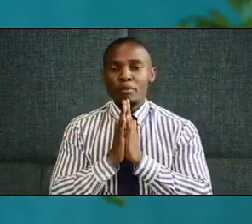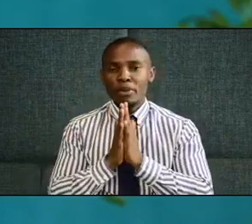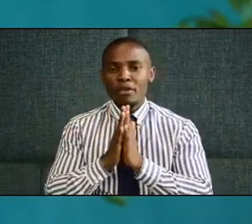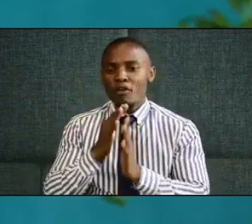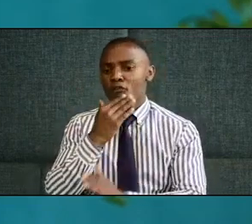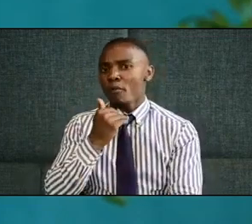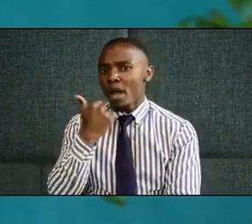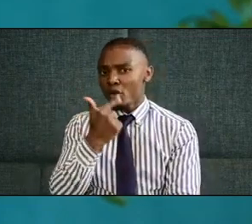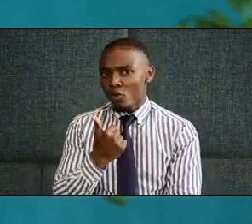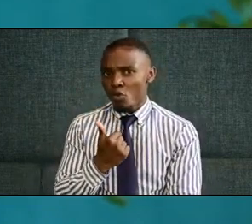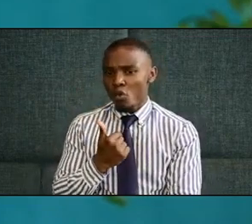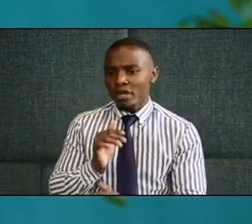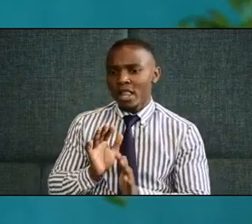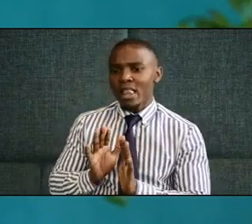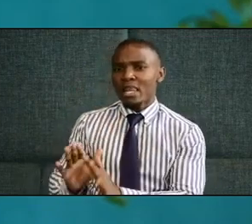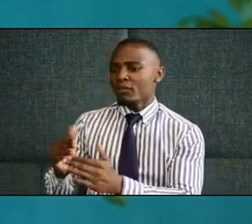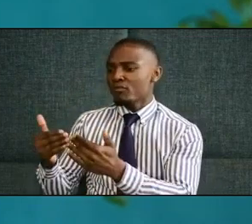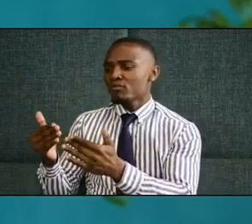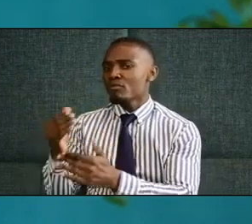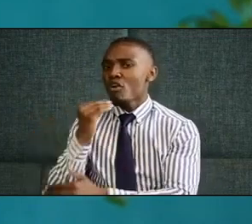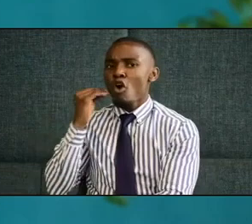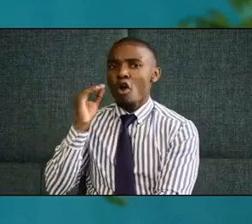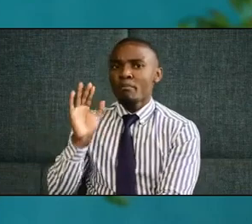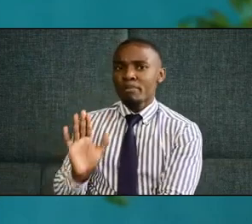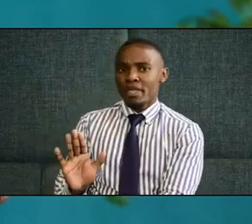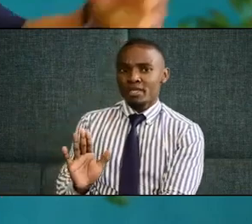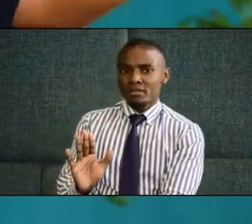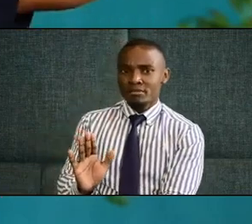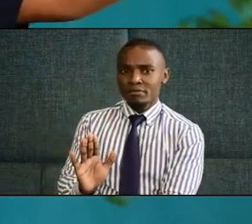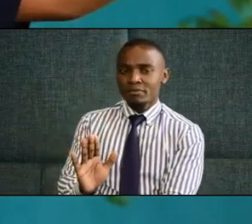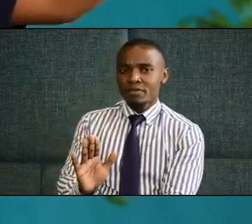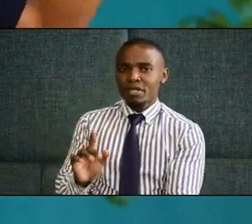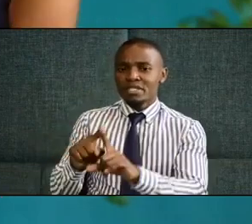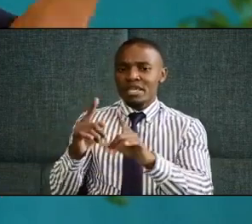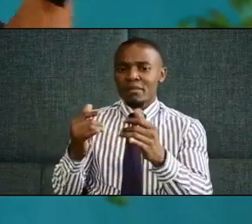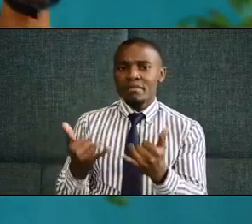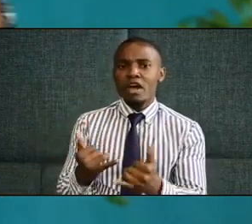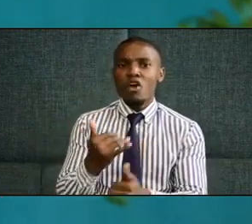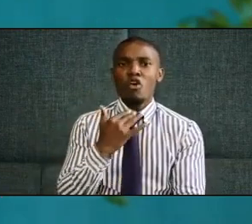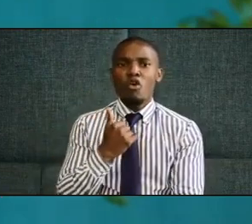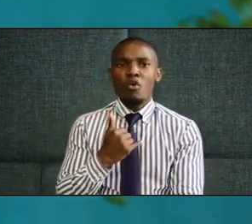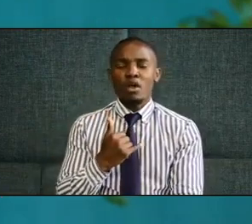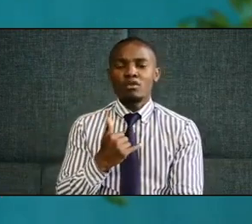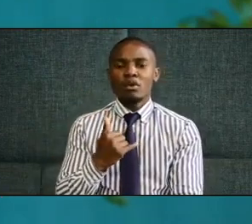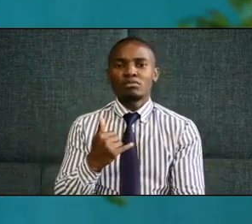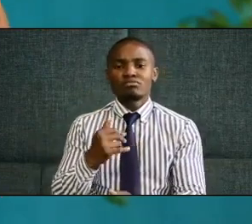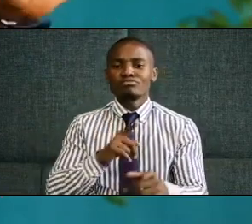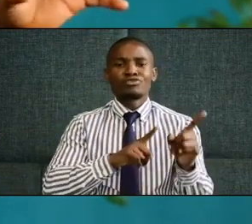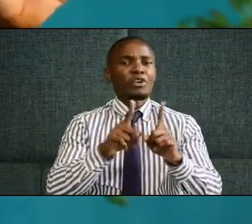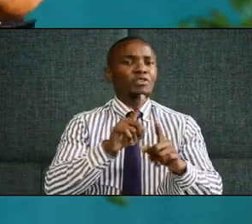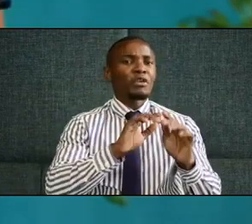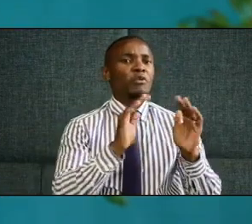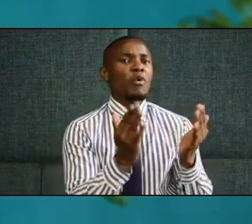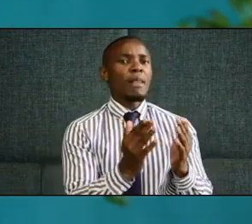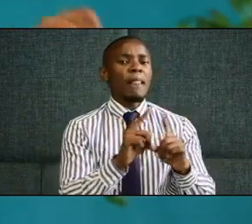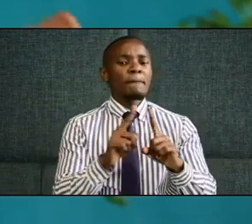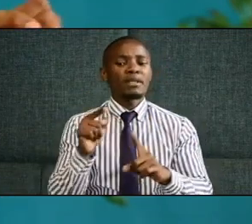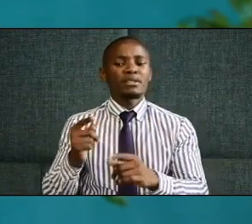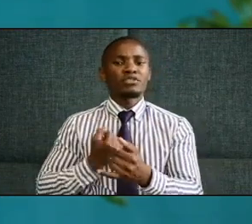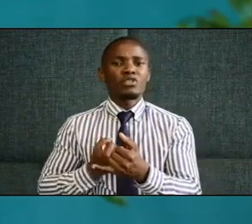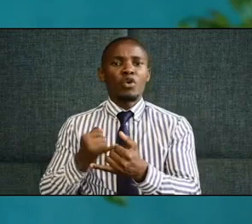man who has left his home and is wanting around the world, and the wife